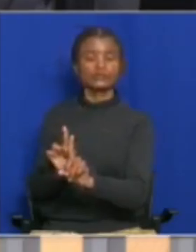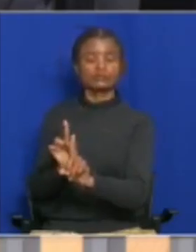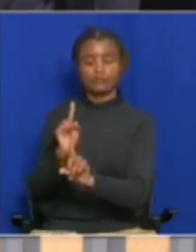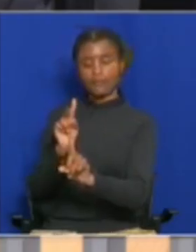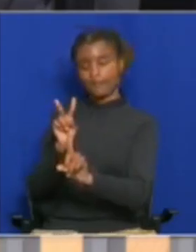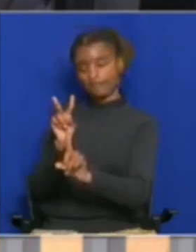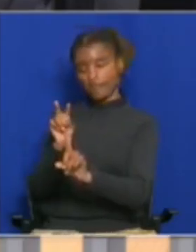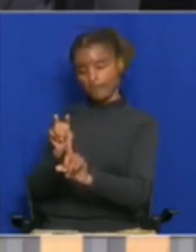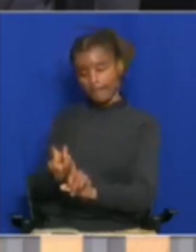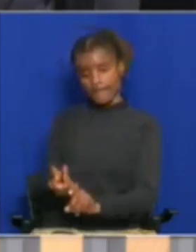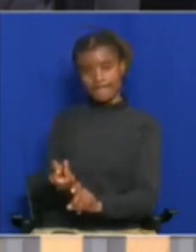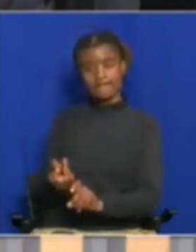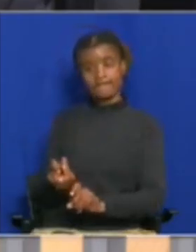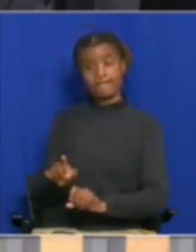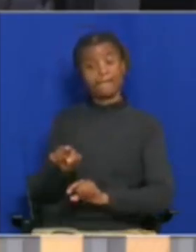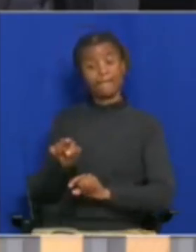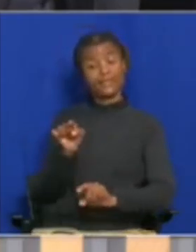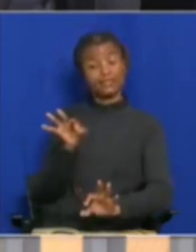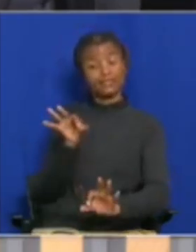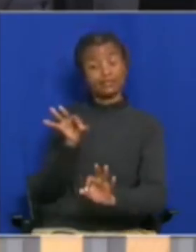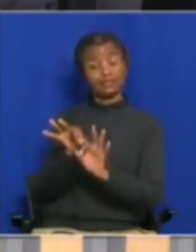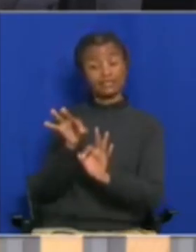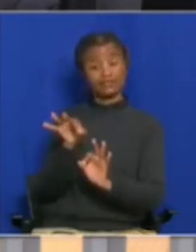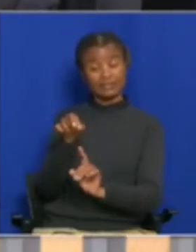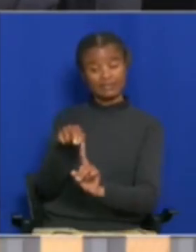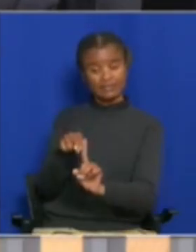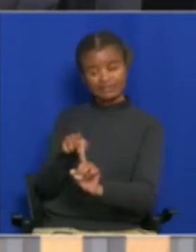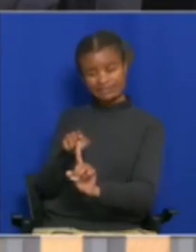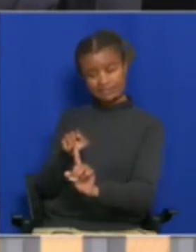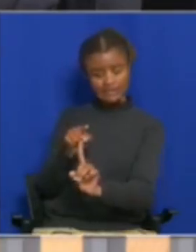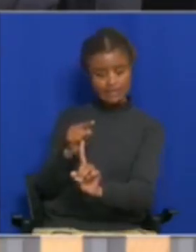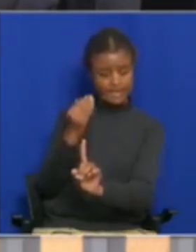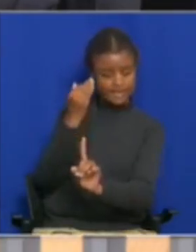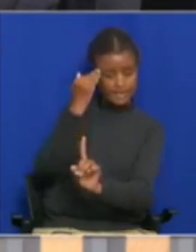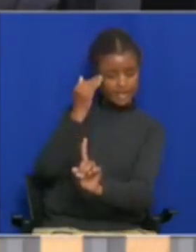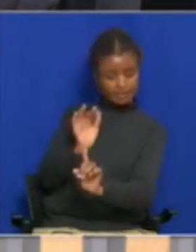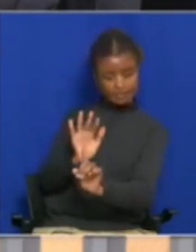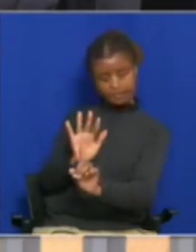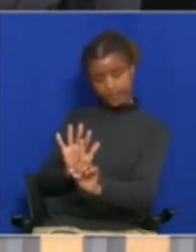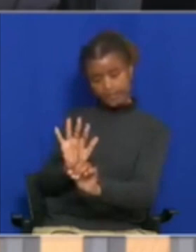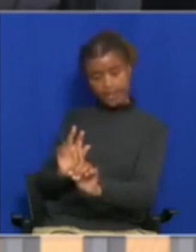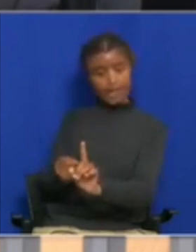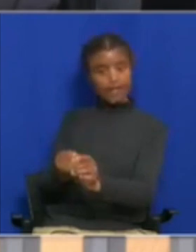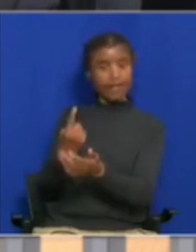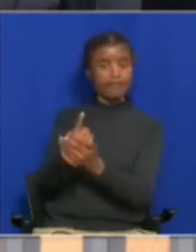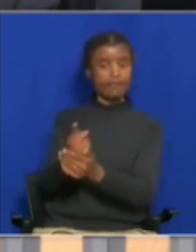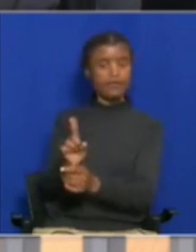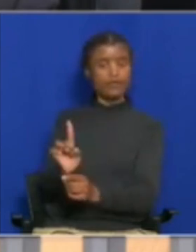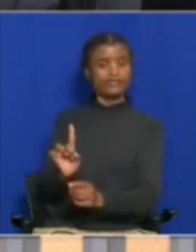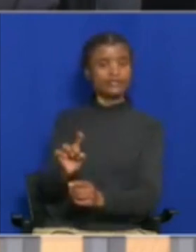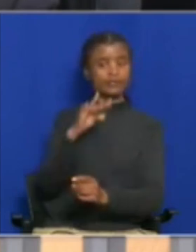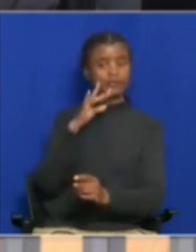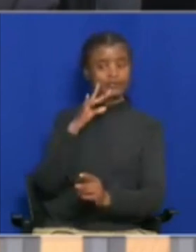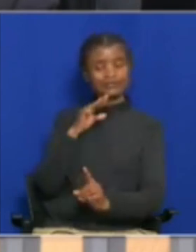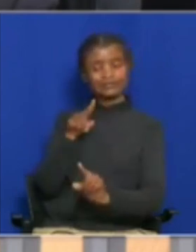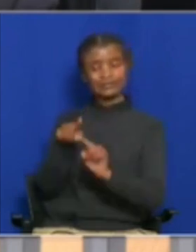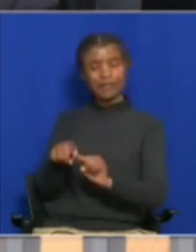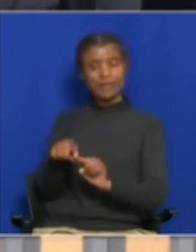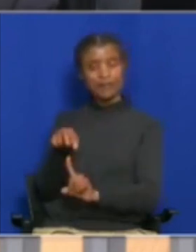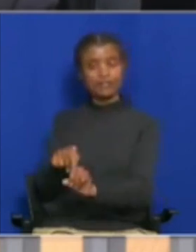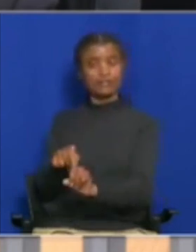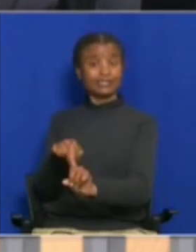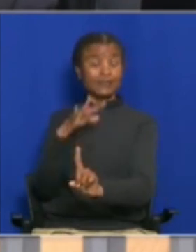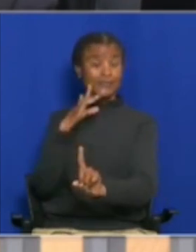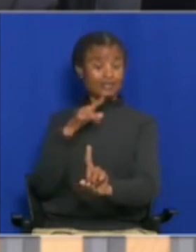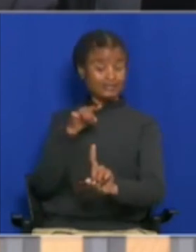a specific person's mind. That's subjective. It has nothing to do with a reasonable person.